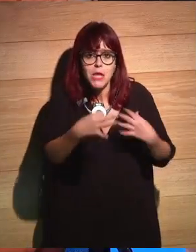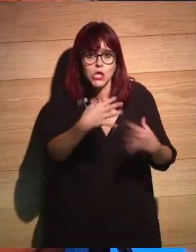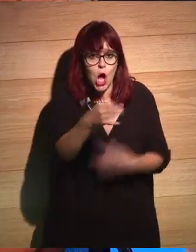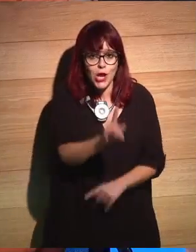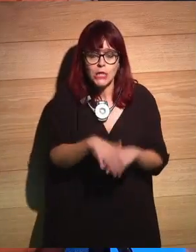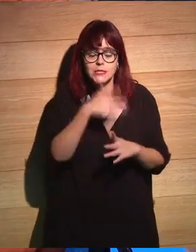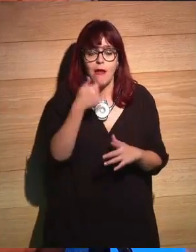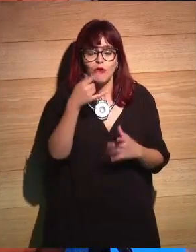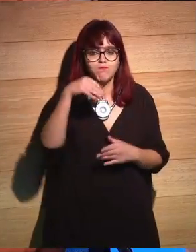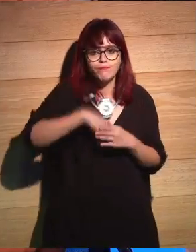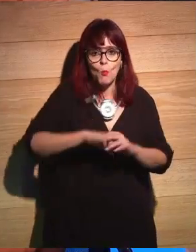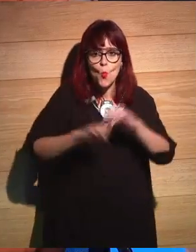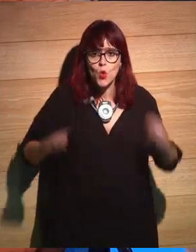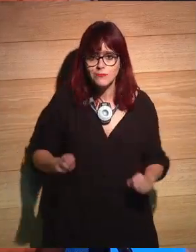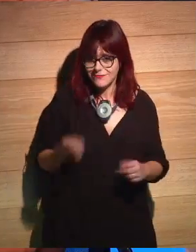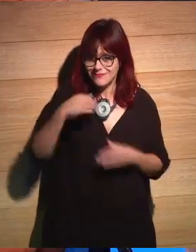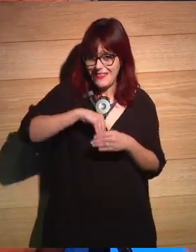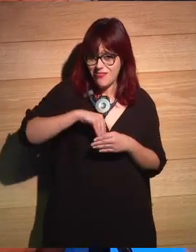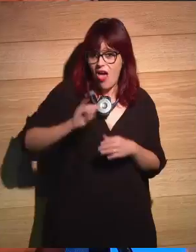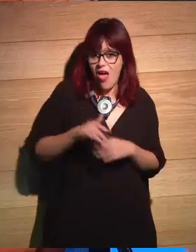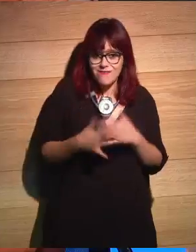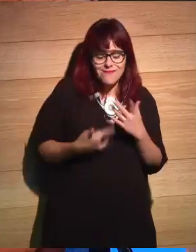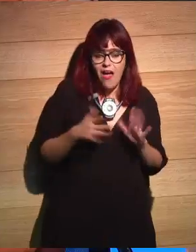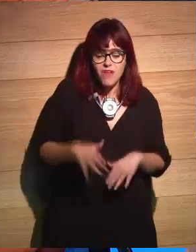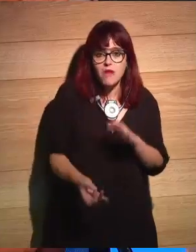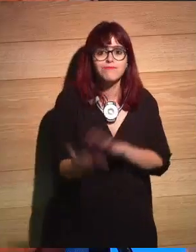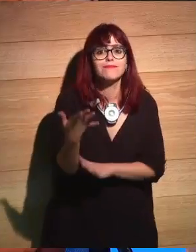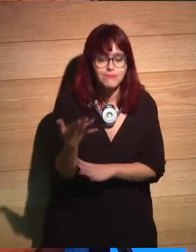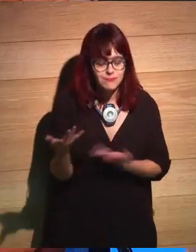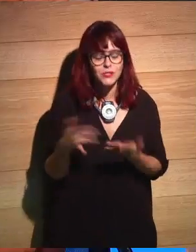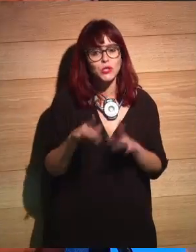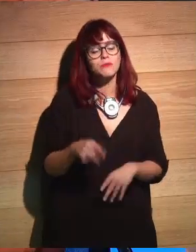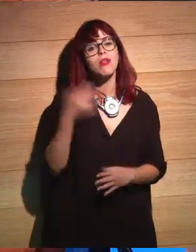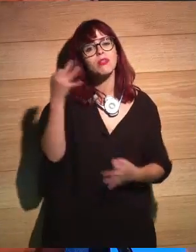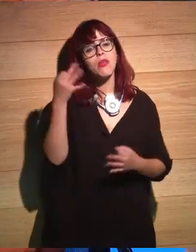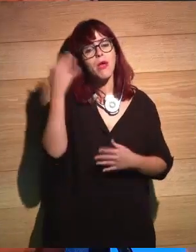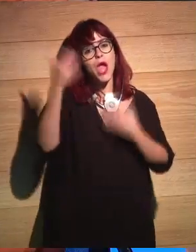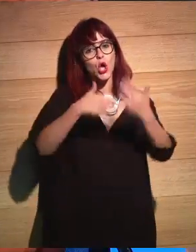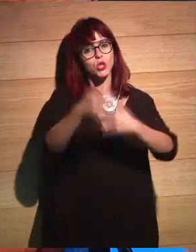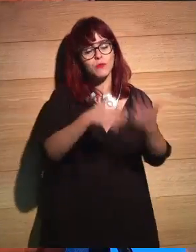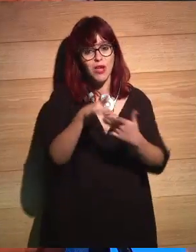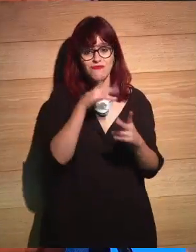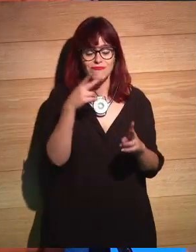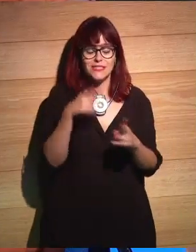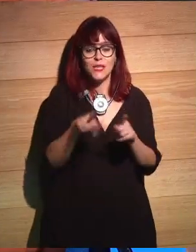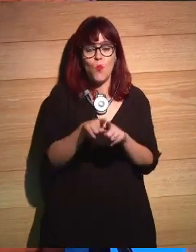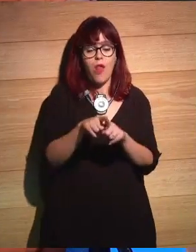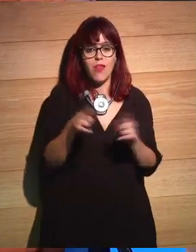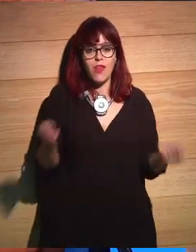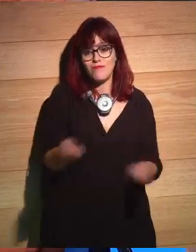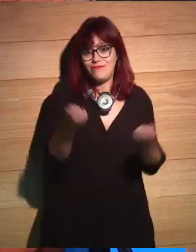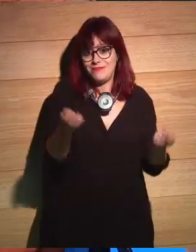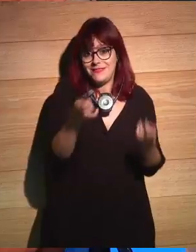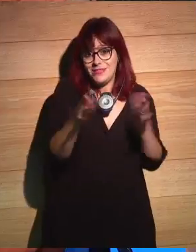don't really choose what we write about. There's something beyond our decision. So I think that we need